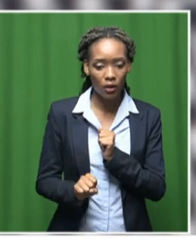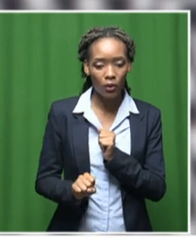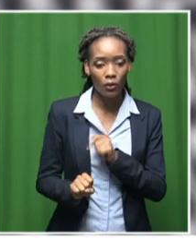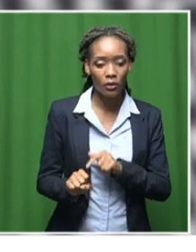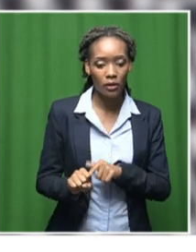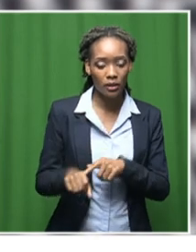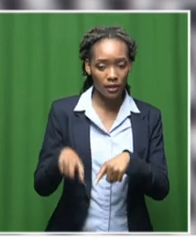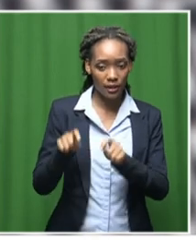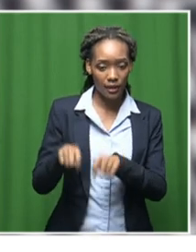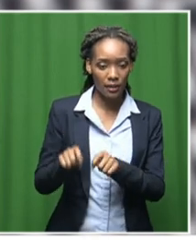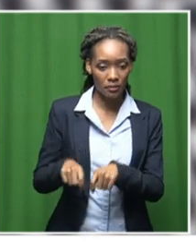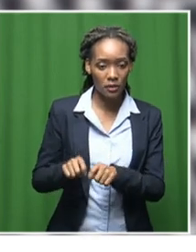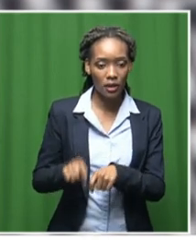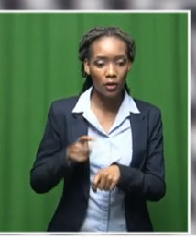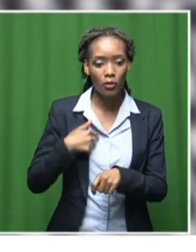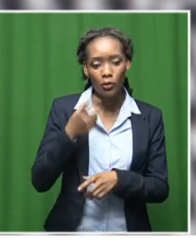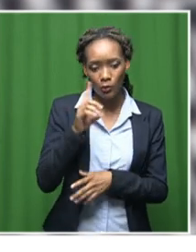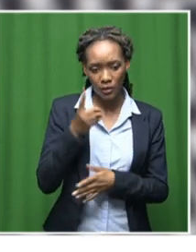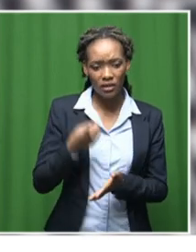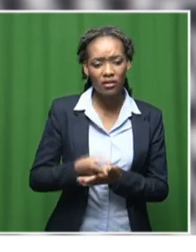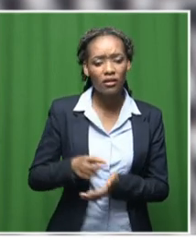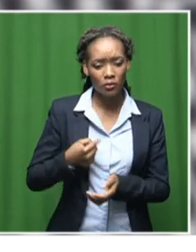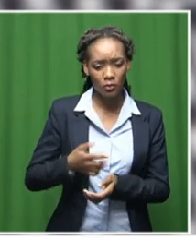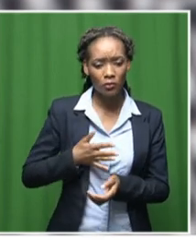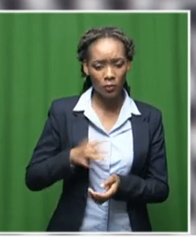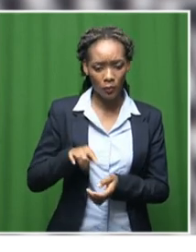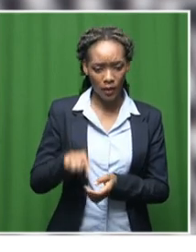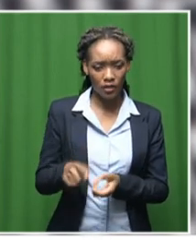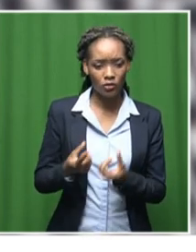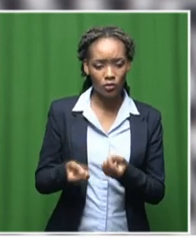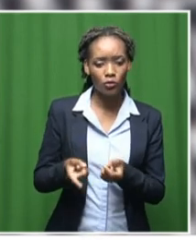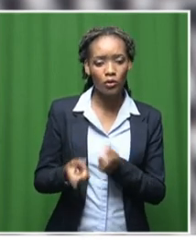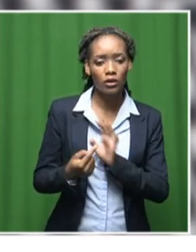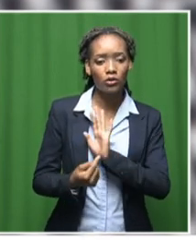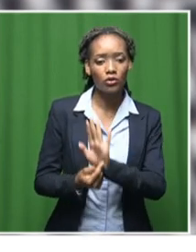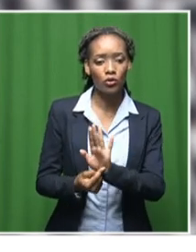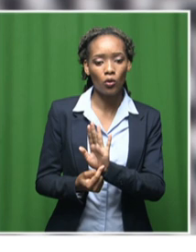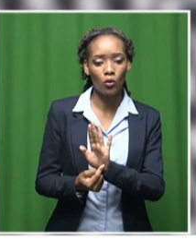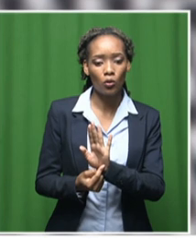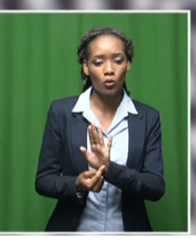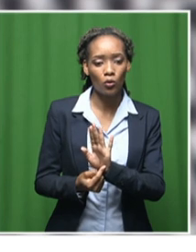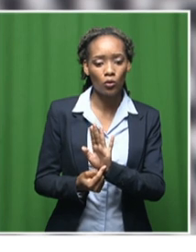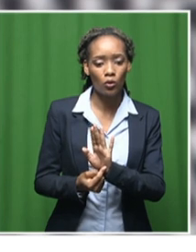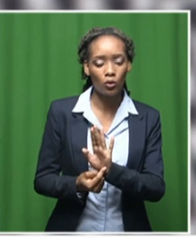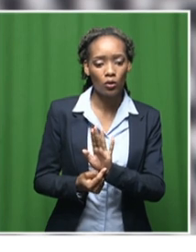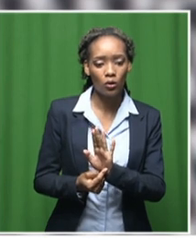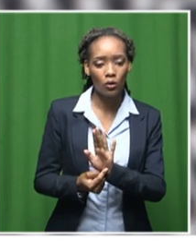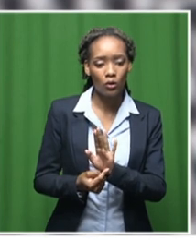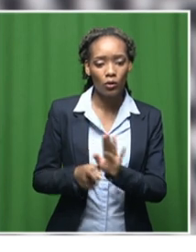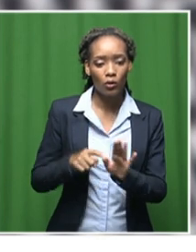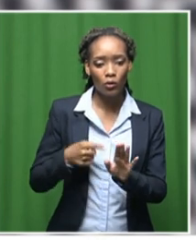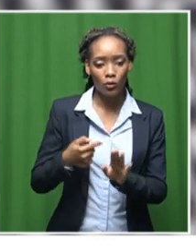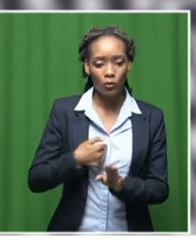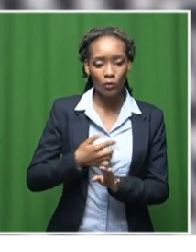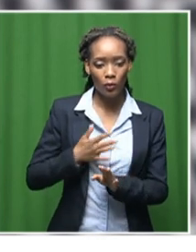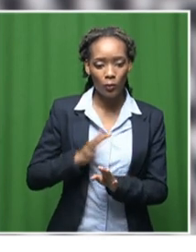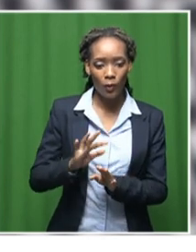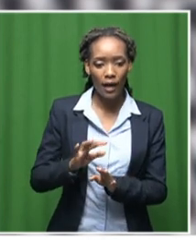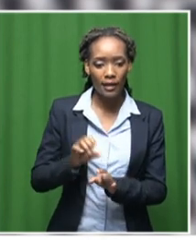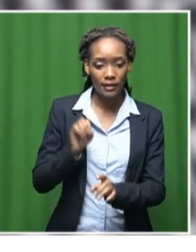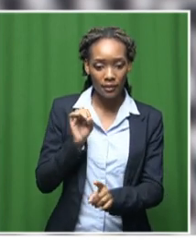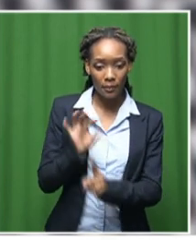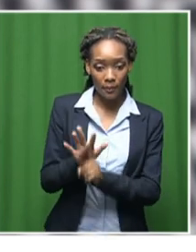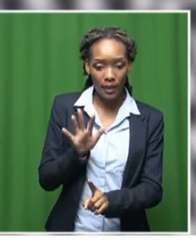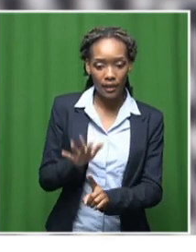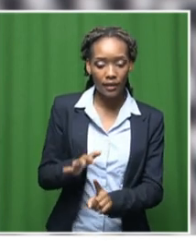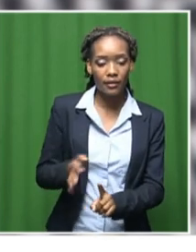we've decided one day we want to do the show. Obviously, we want to, make our mark in the industry, but, I mean, we need to do our own show that's based